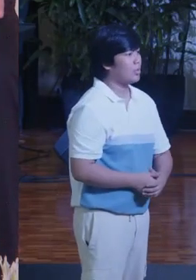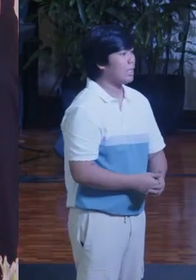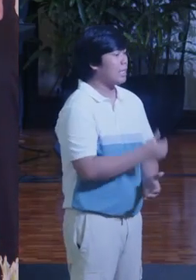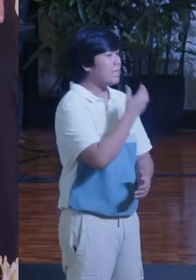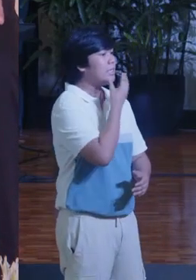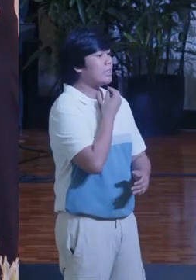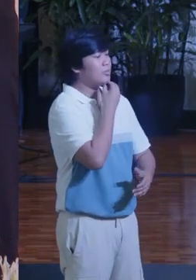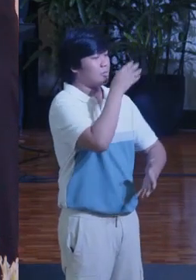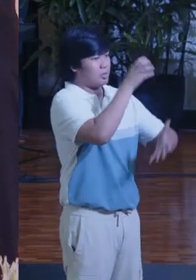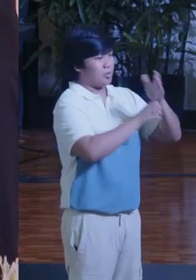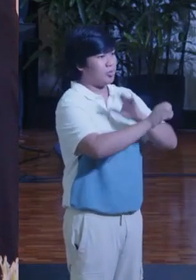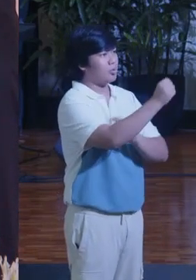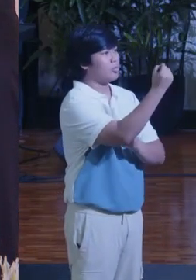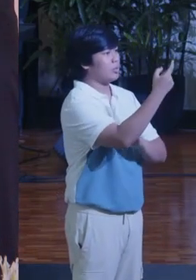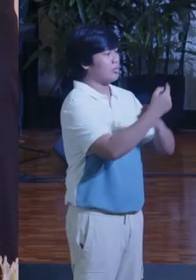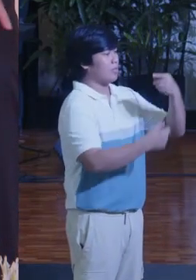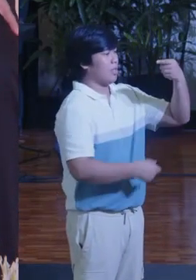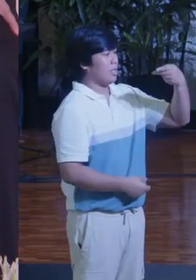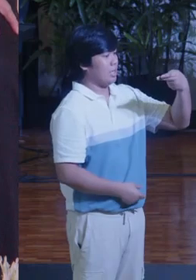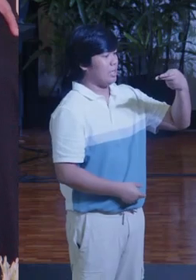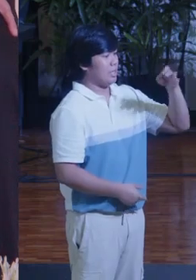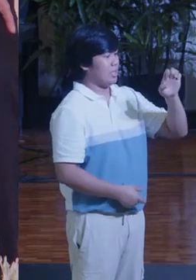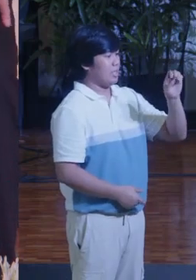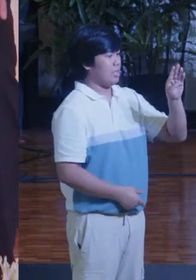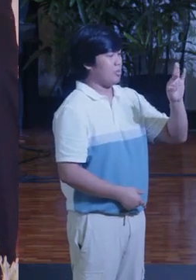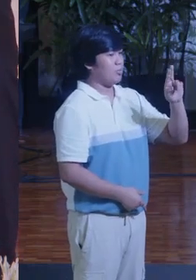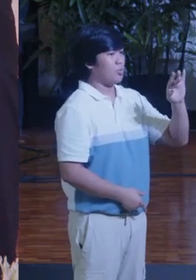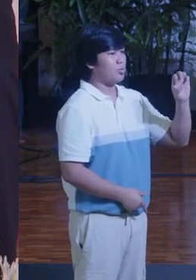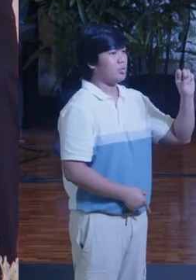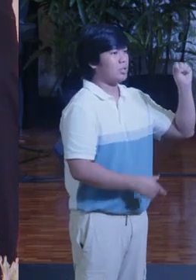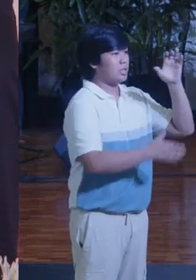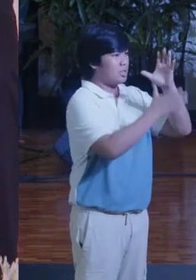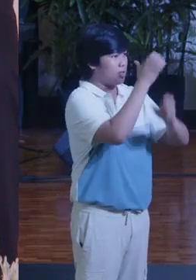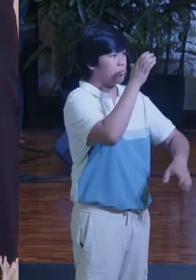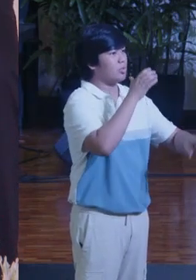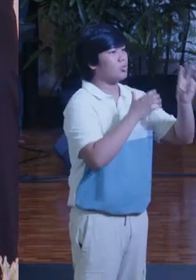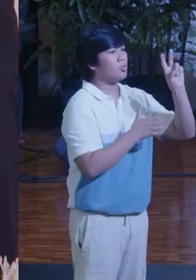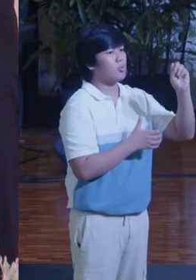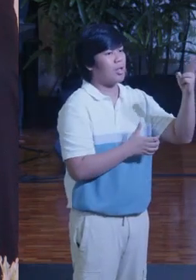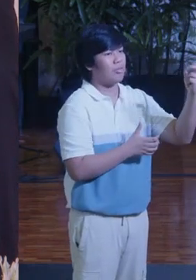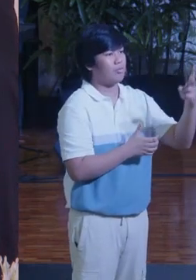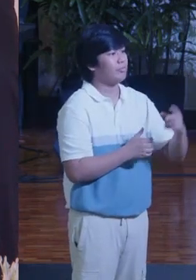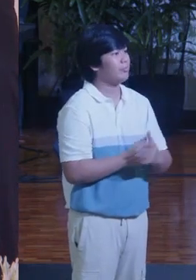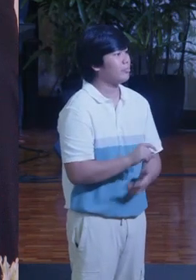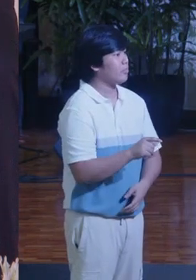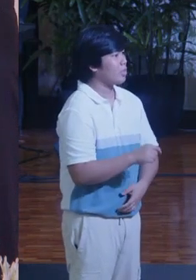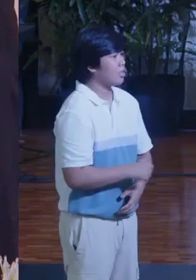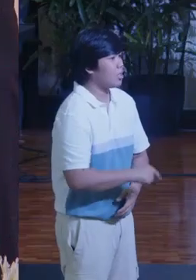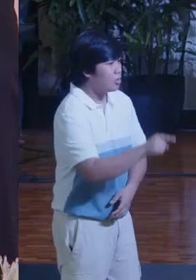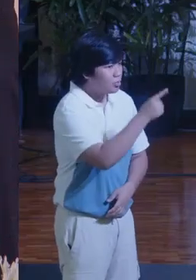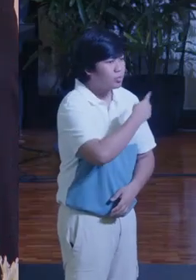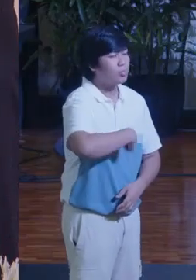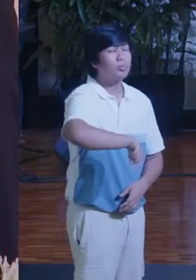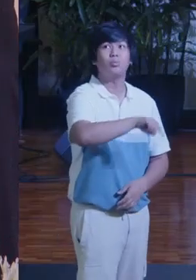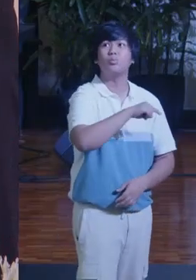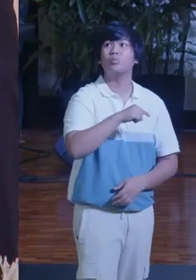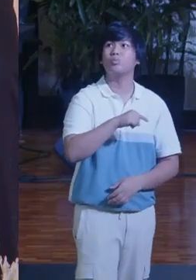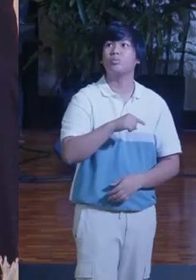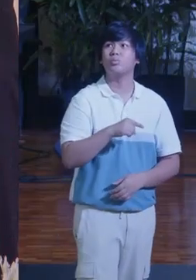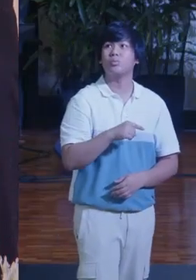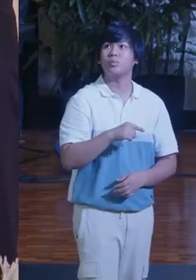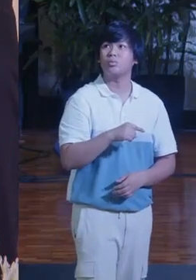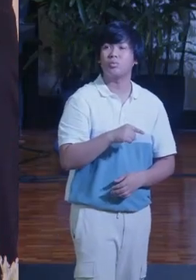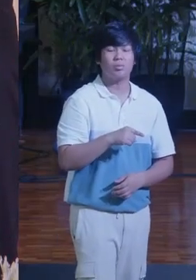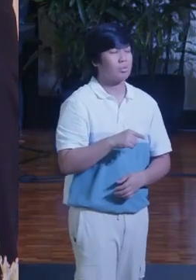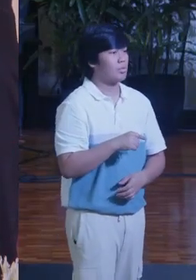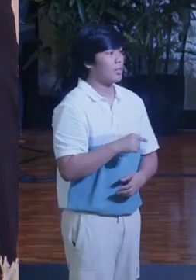chapter 12, verses 18 to 21. For you have not come to what may be touched, a blazing fire and